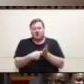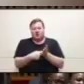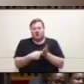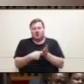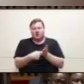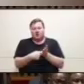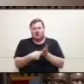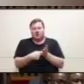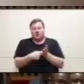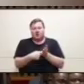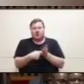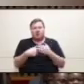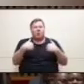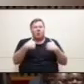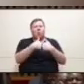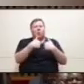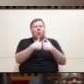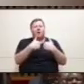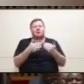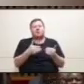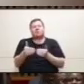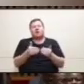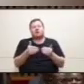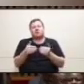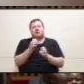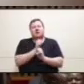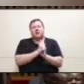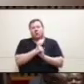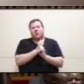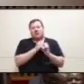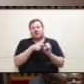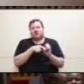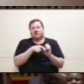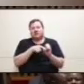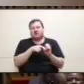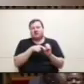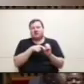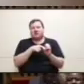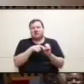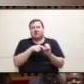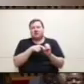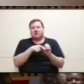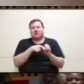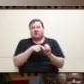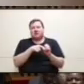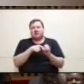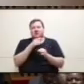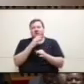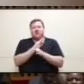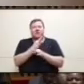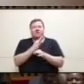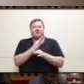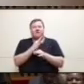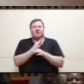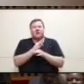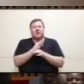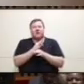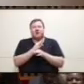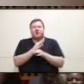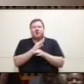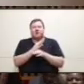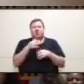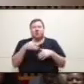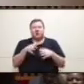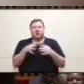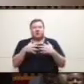waste management equipment to establish a functional dumping site for that particular year. Hence,